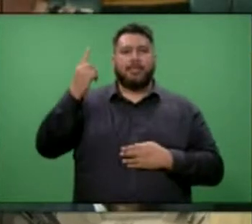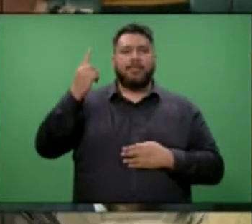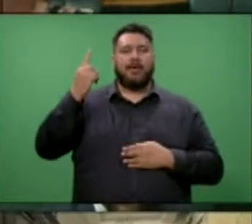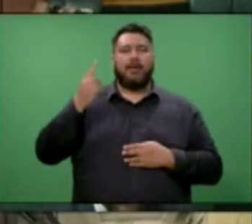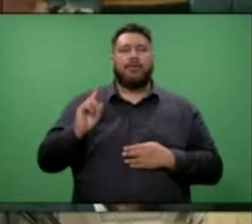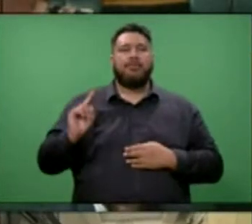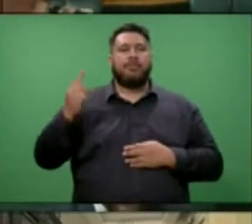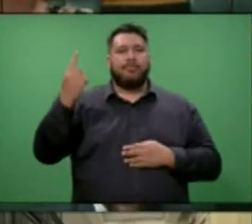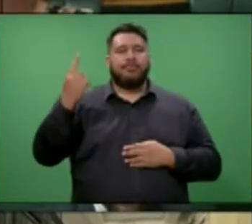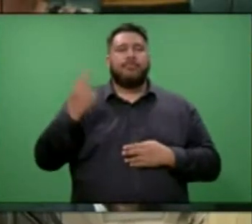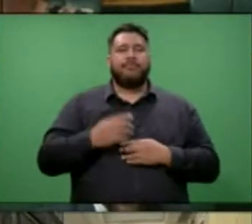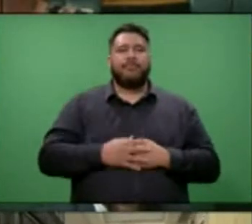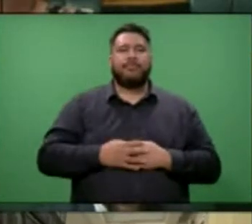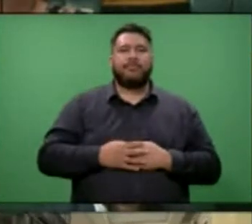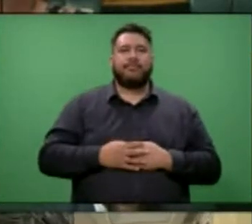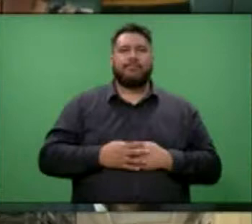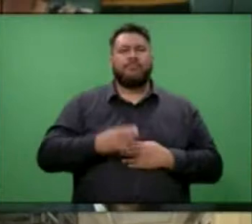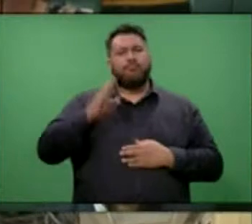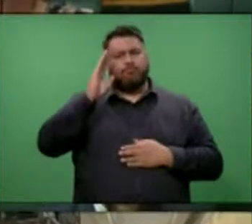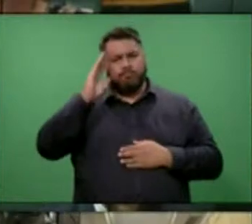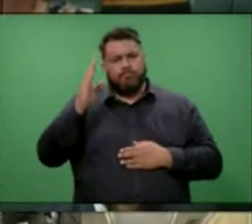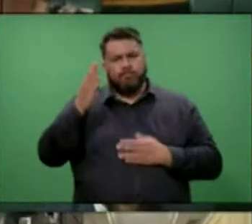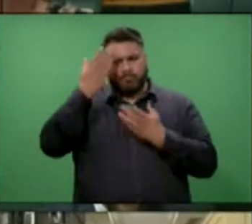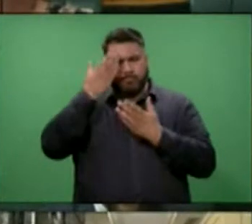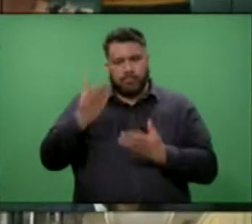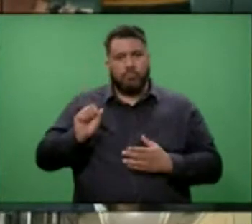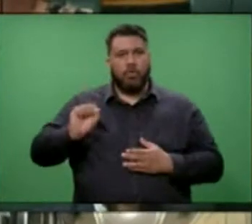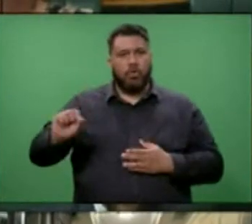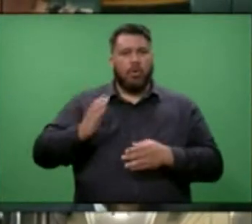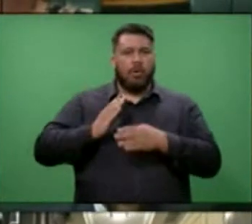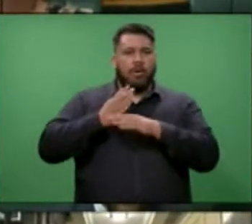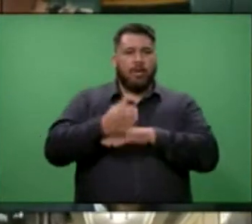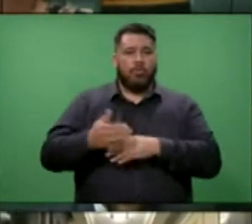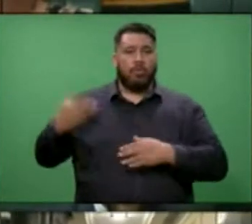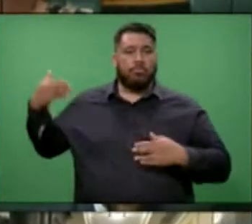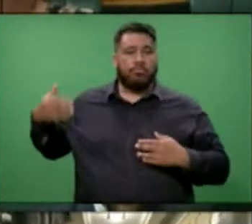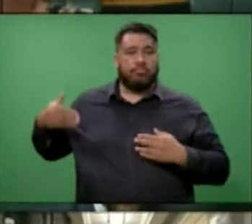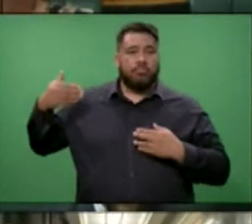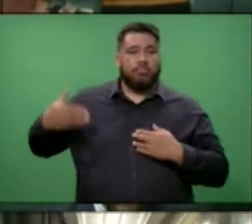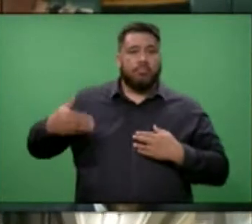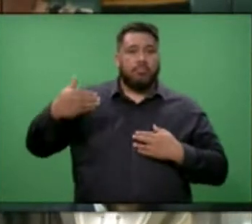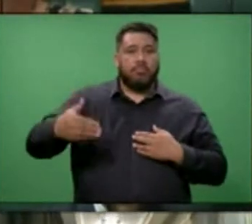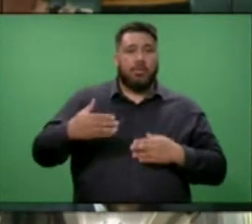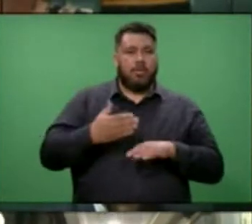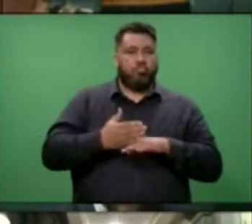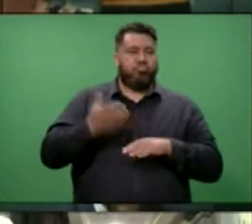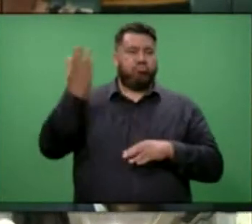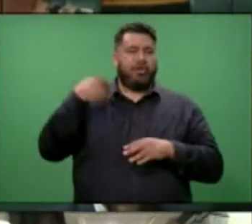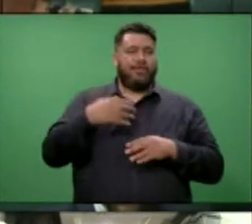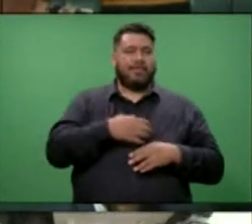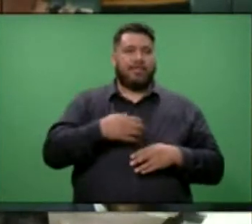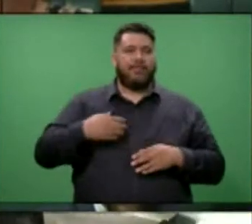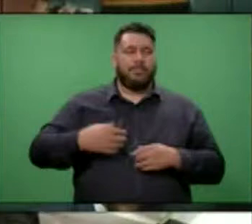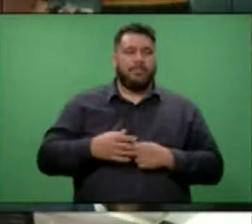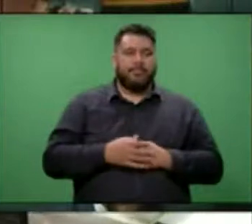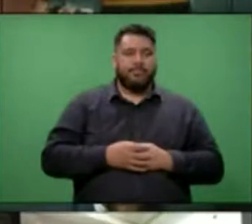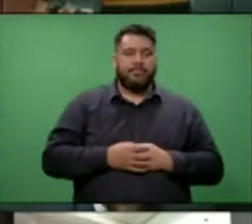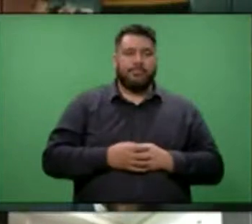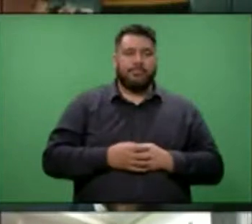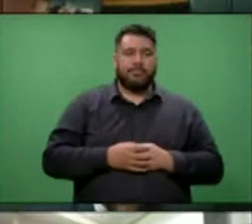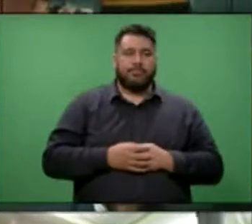mahingia I te pāremata o mua. Nā reira ngā mema hau hurirana tēnā koutou. Ki tō mātou